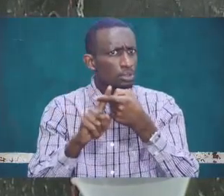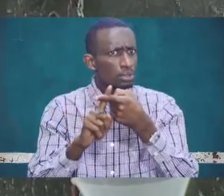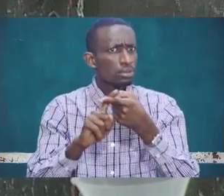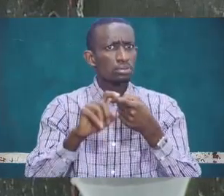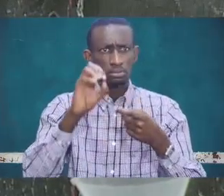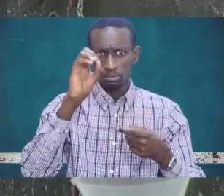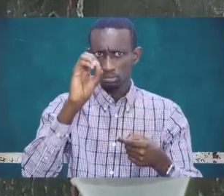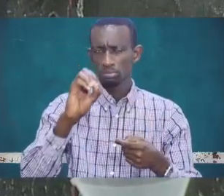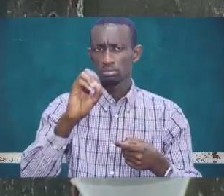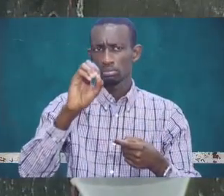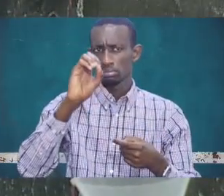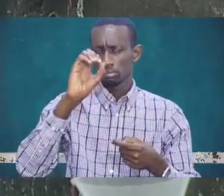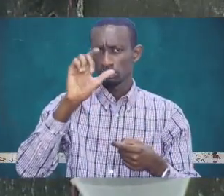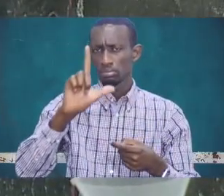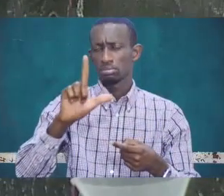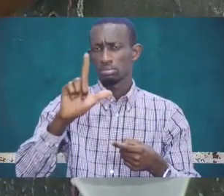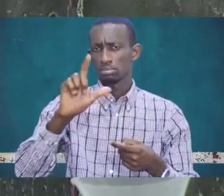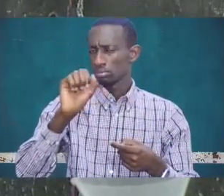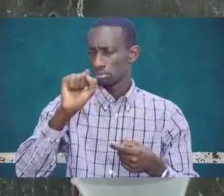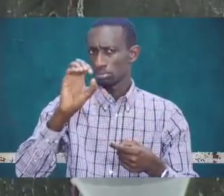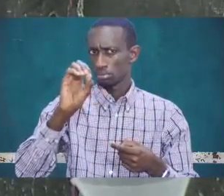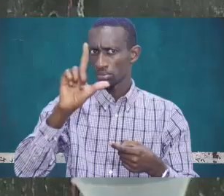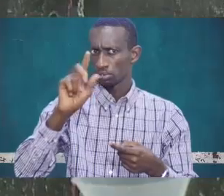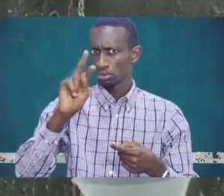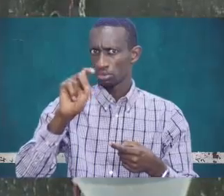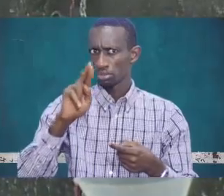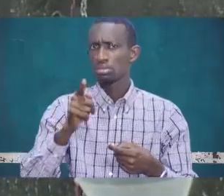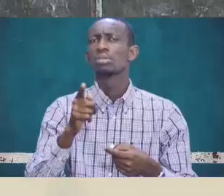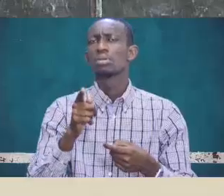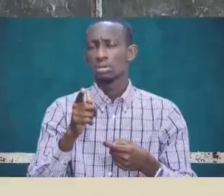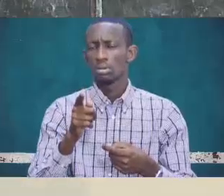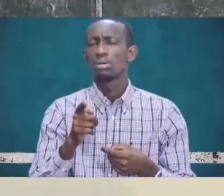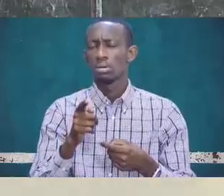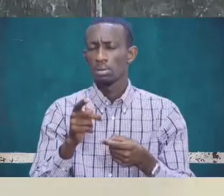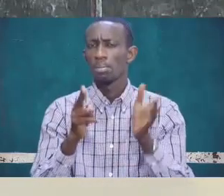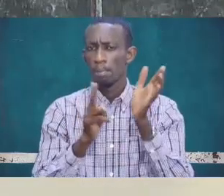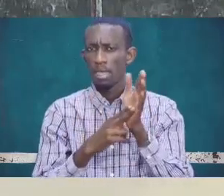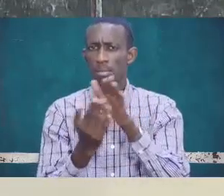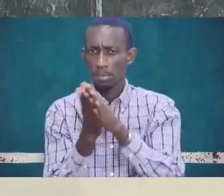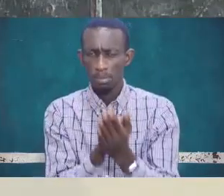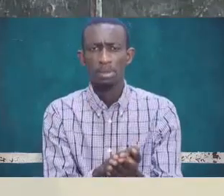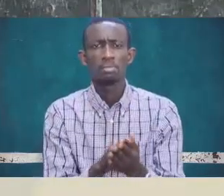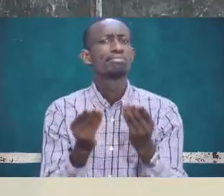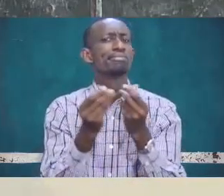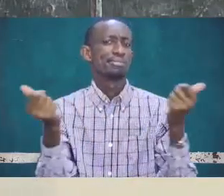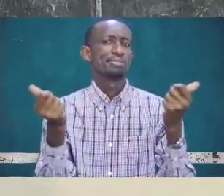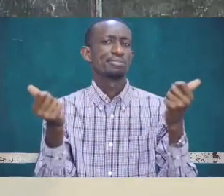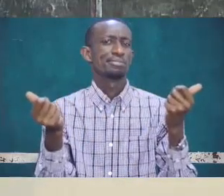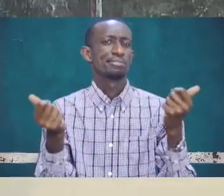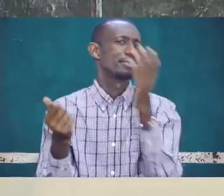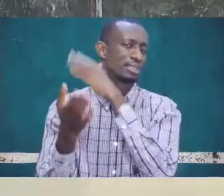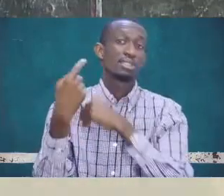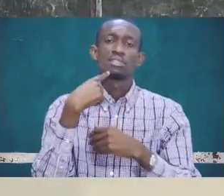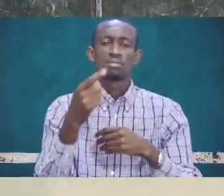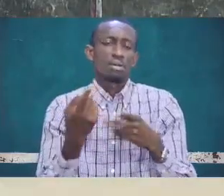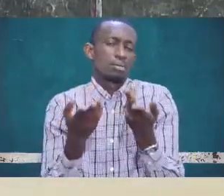makes a solution. So that is, we also mentioned something similar to that one. So we're just talking